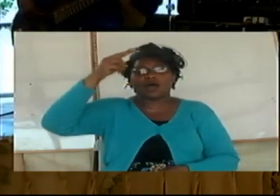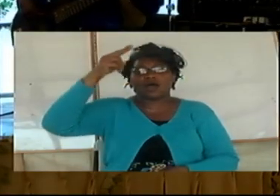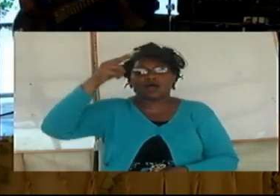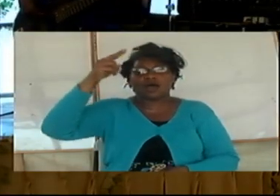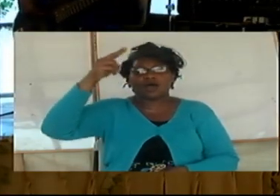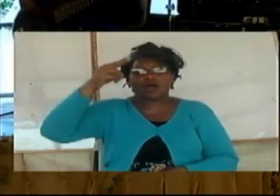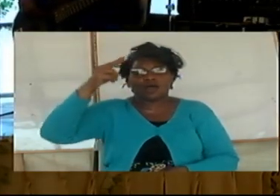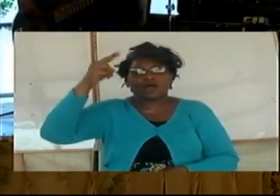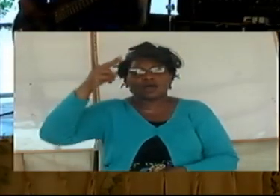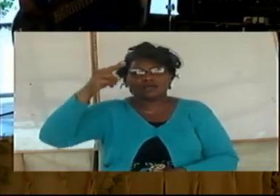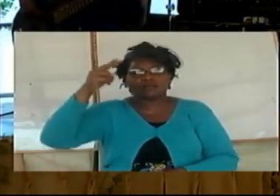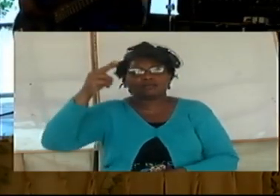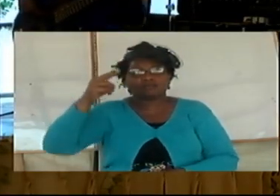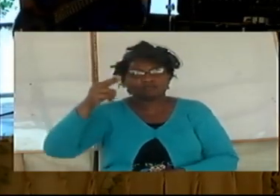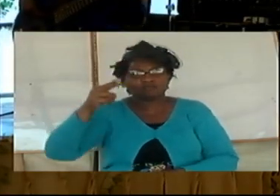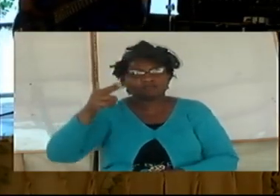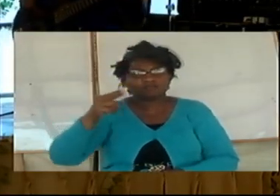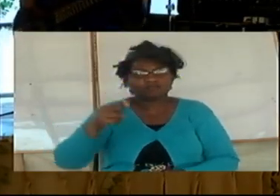lifted higher. Jesus, be